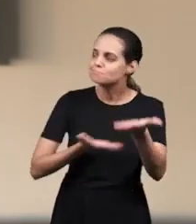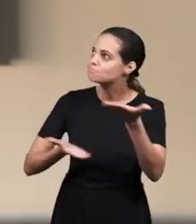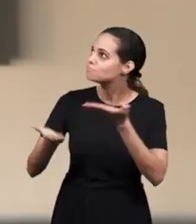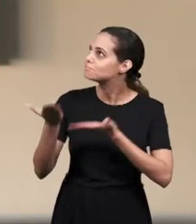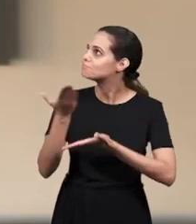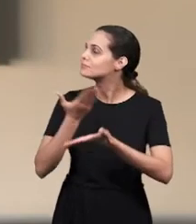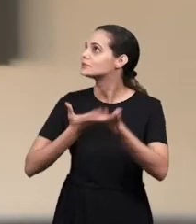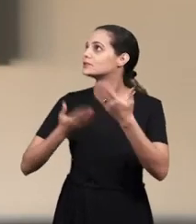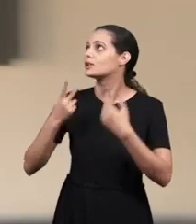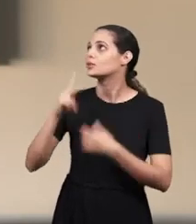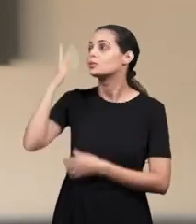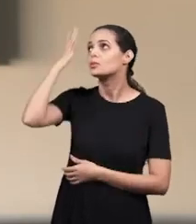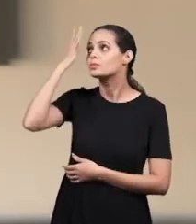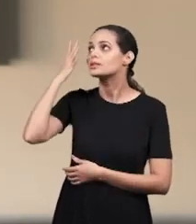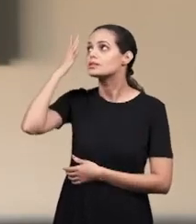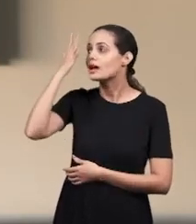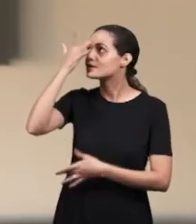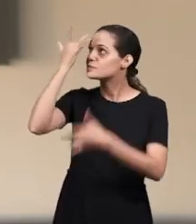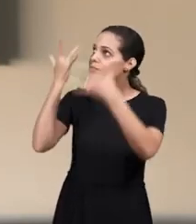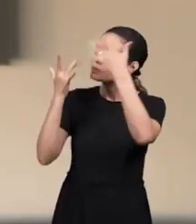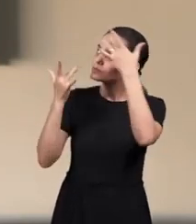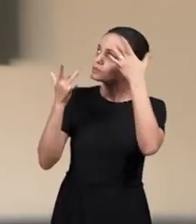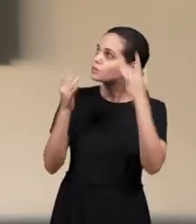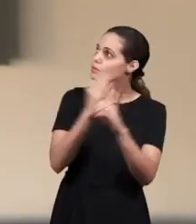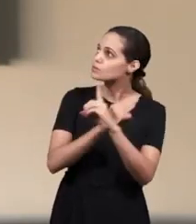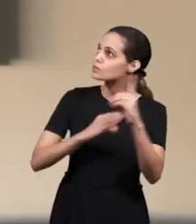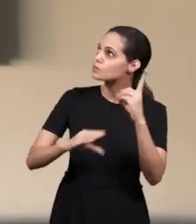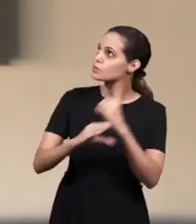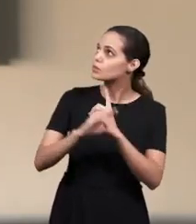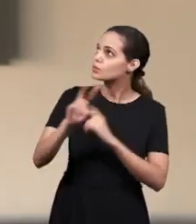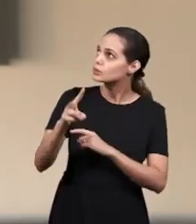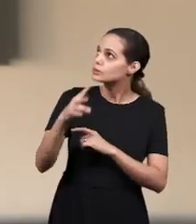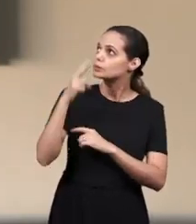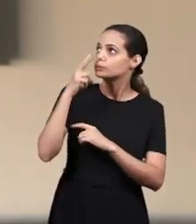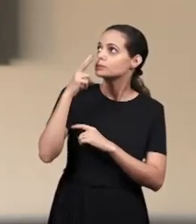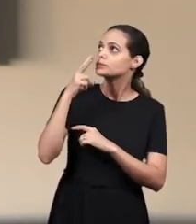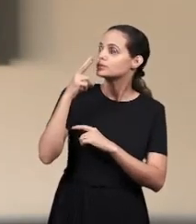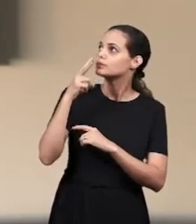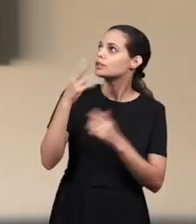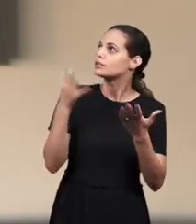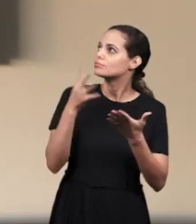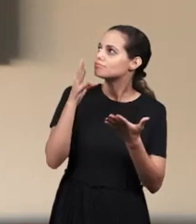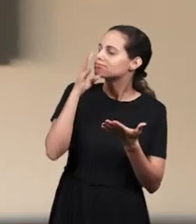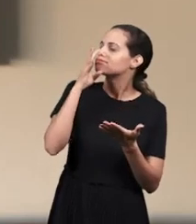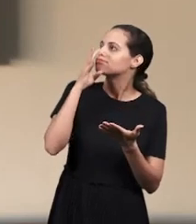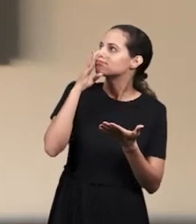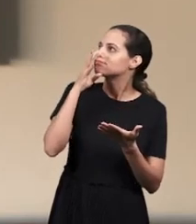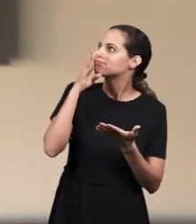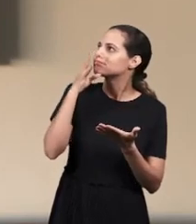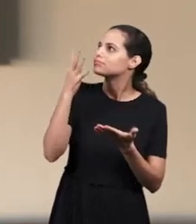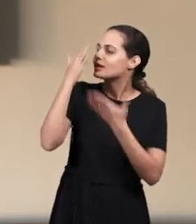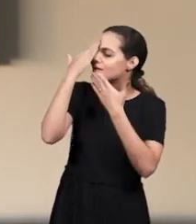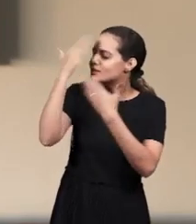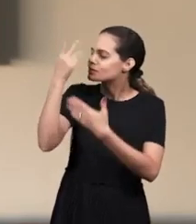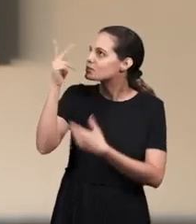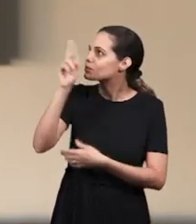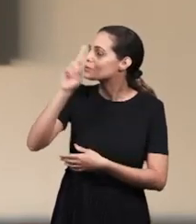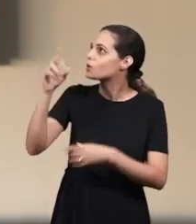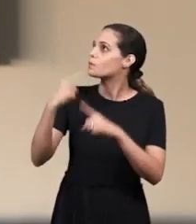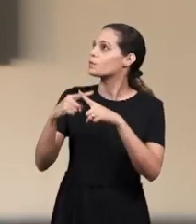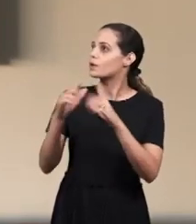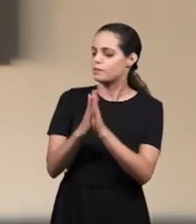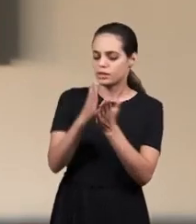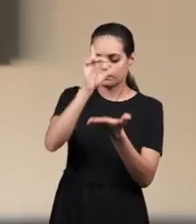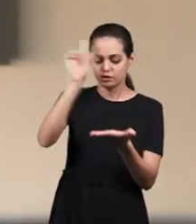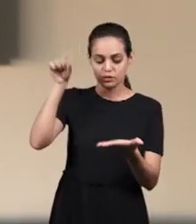Lord, we'd like to glorify your name for the joy that we feel in sharing your word. For all of those